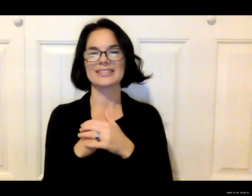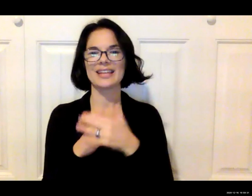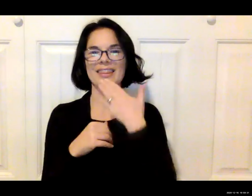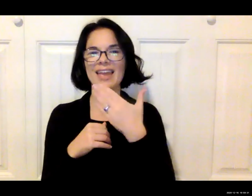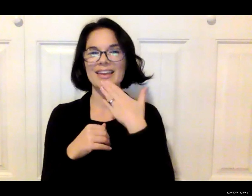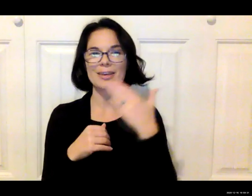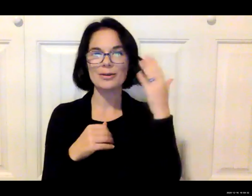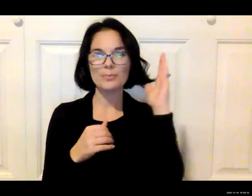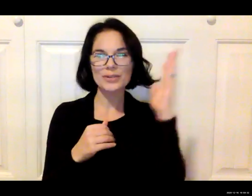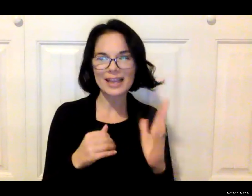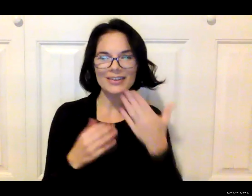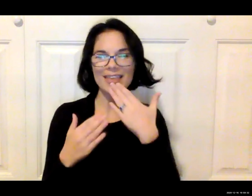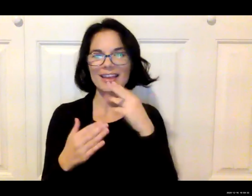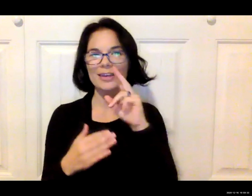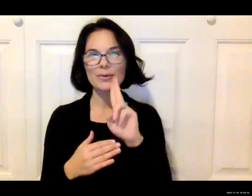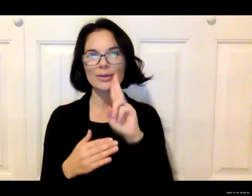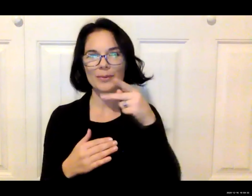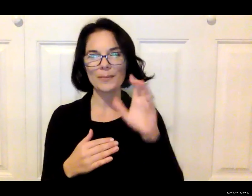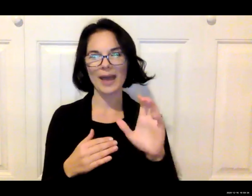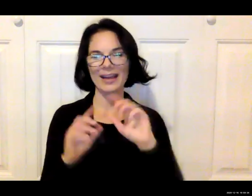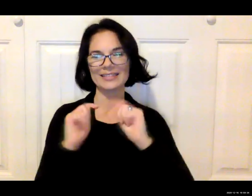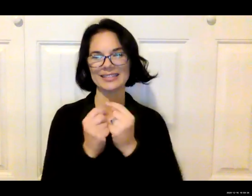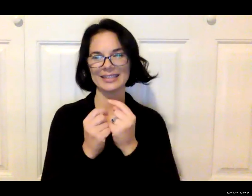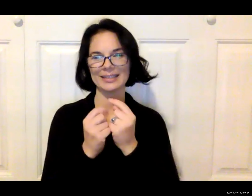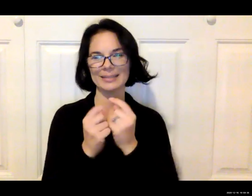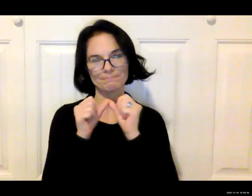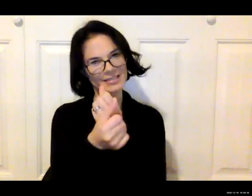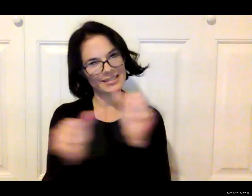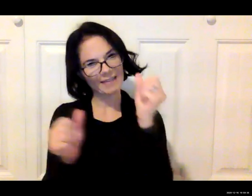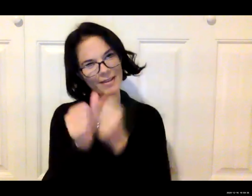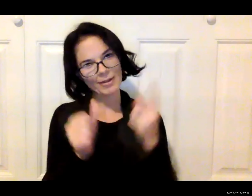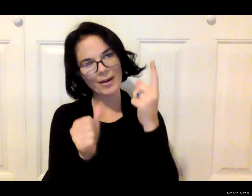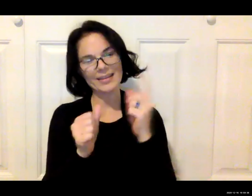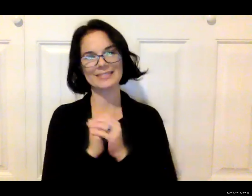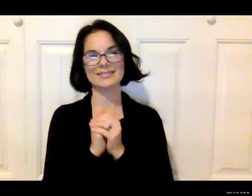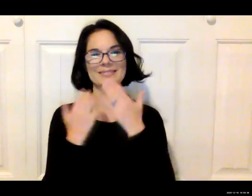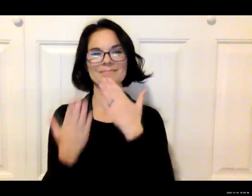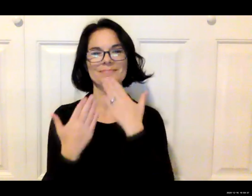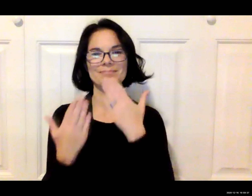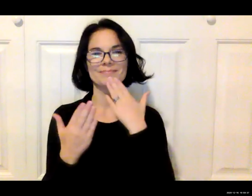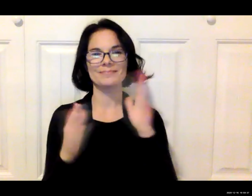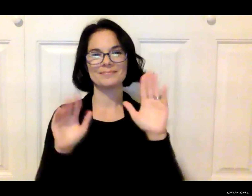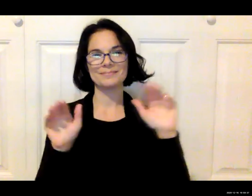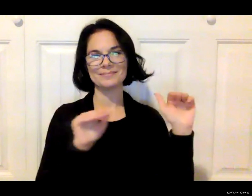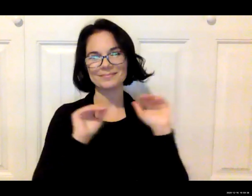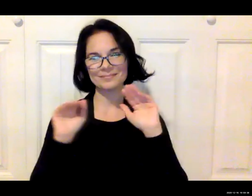you, UPAC team. Stay safe, everyone. Thank you. Thank you.